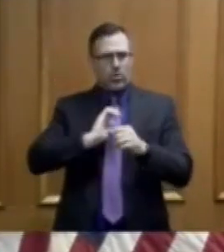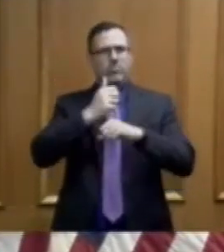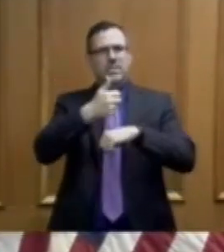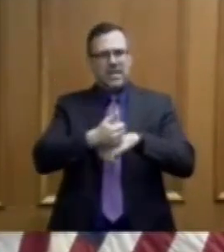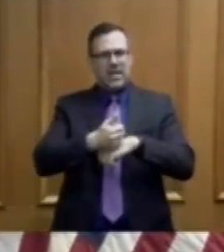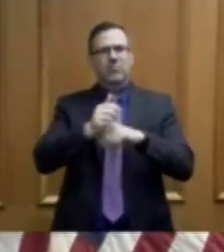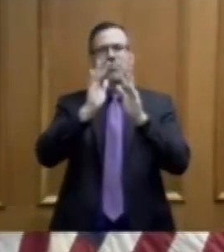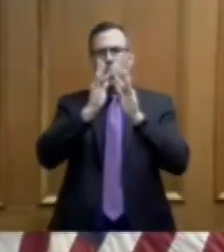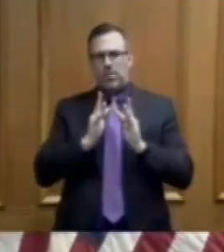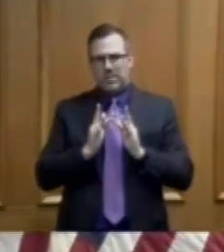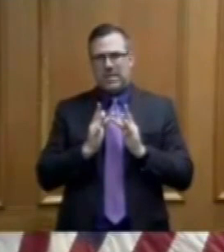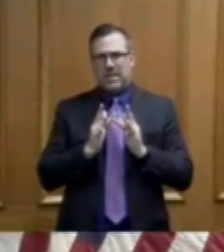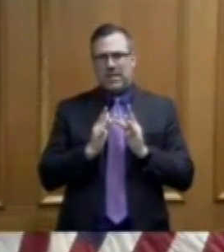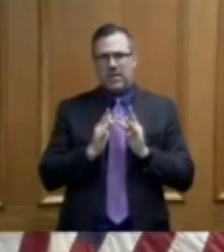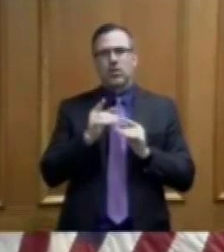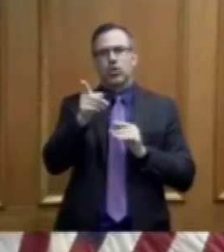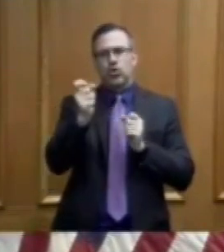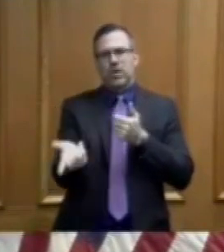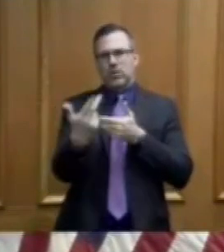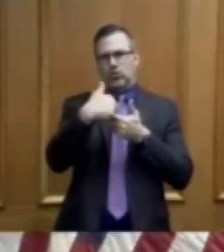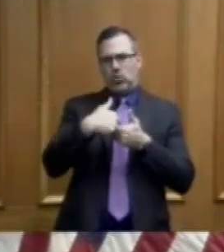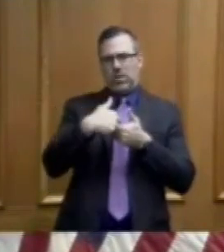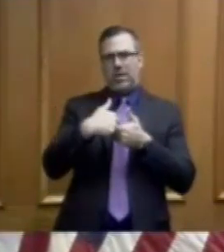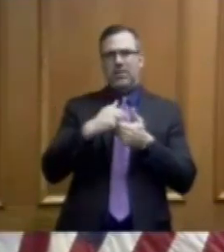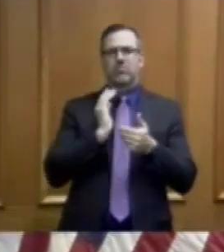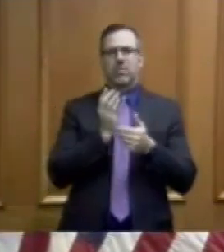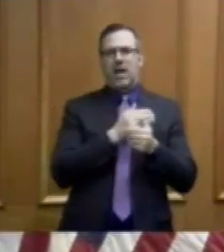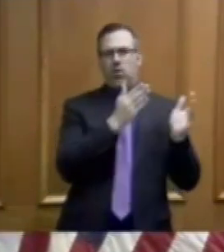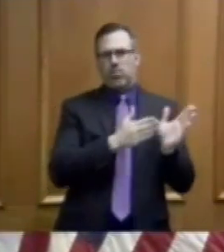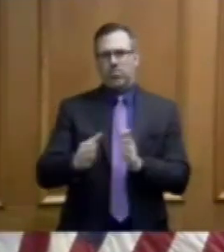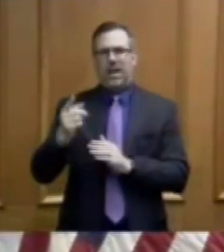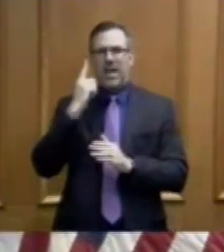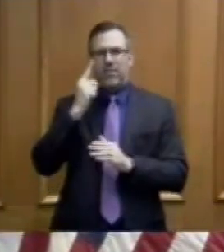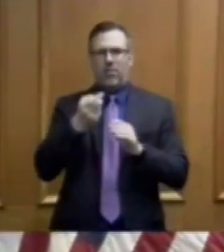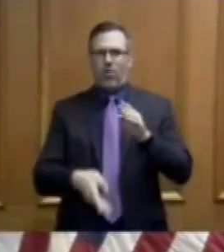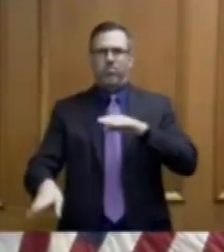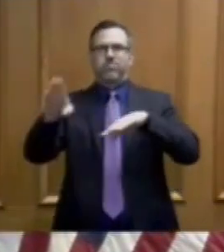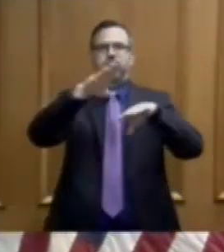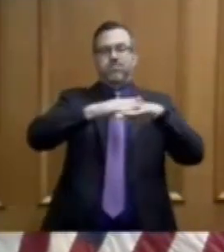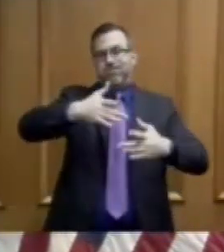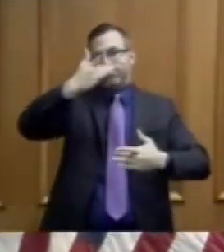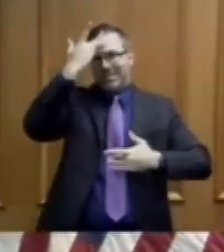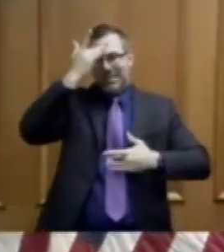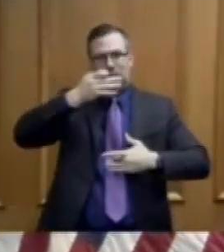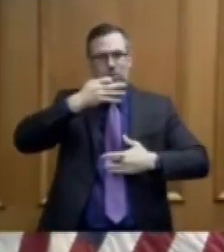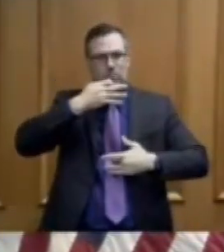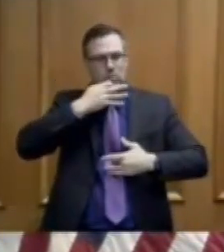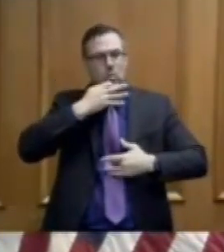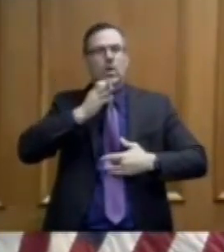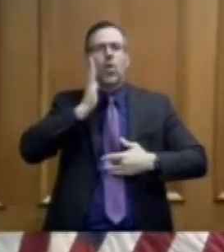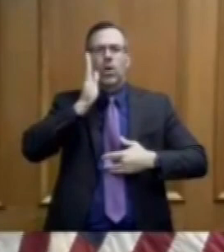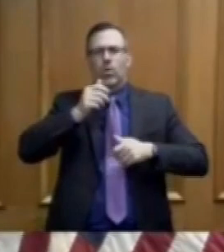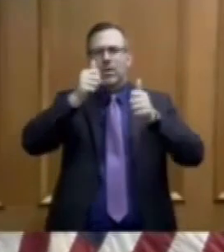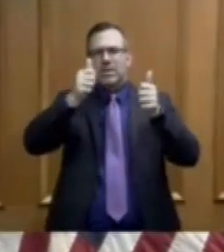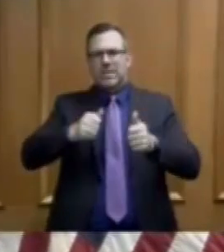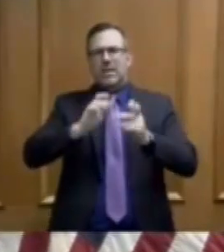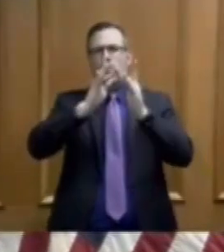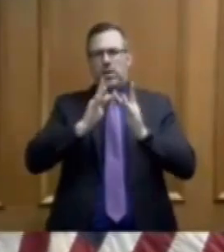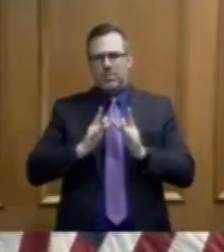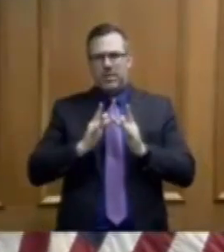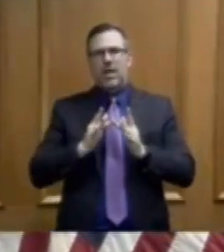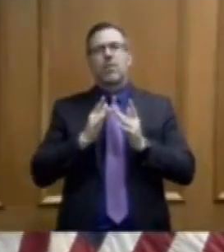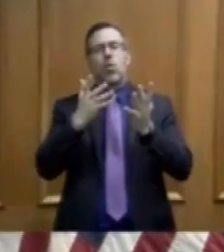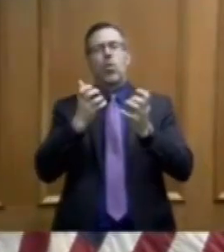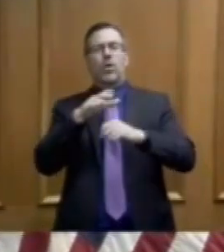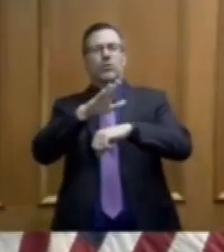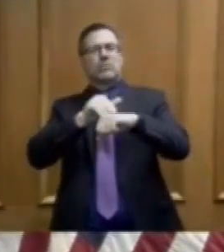surge planning. We'll be providing details of that website soon, but we want to make a call out to